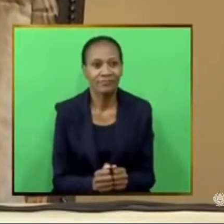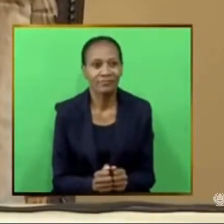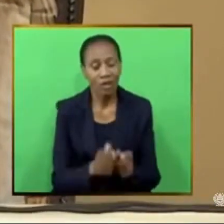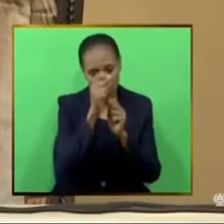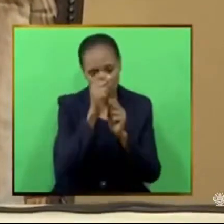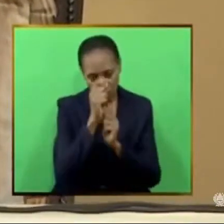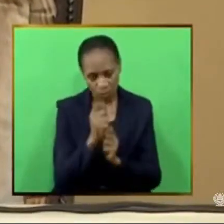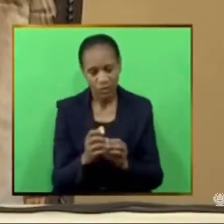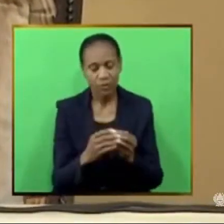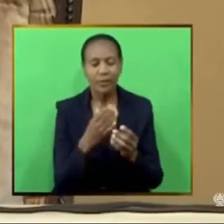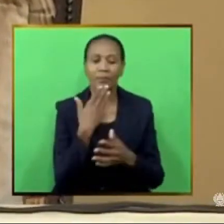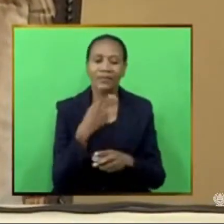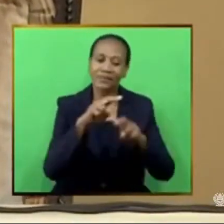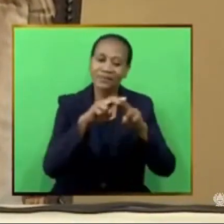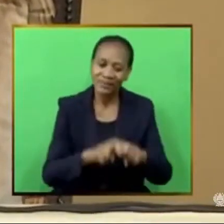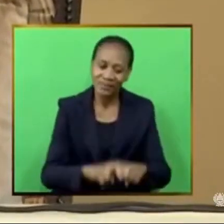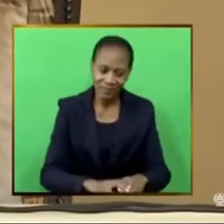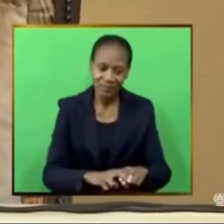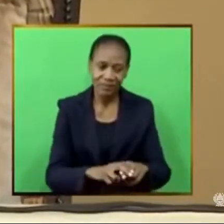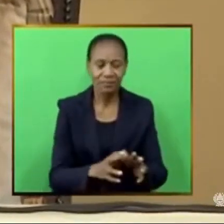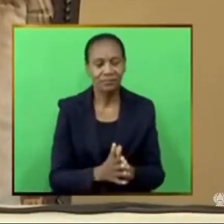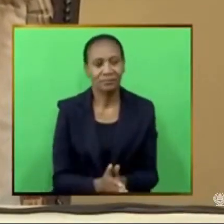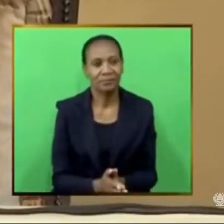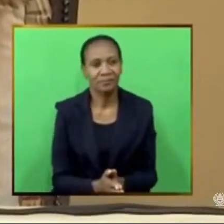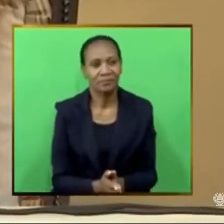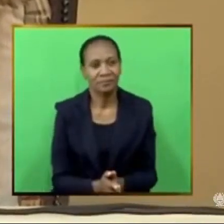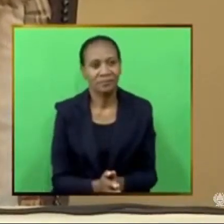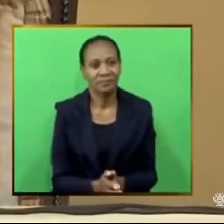Honorable members, take your seats, please.